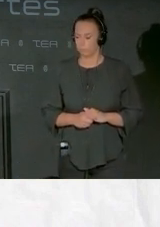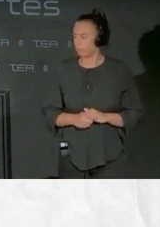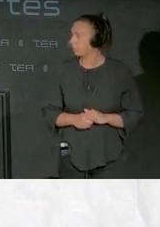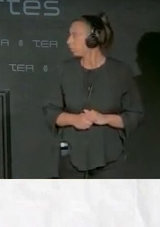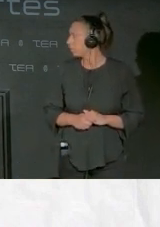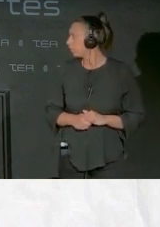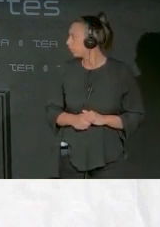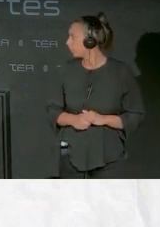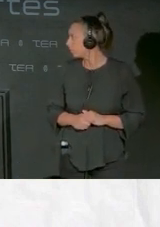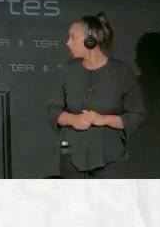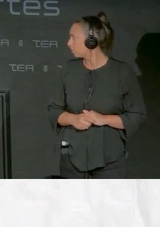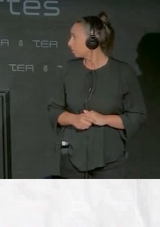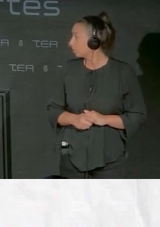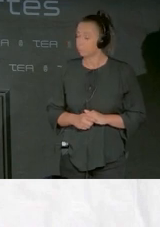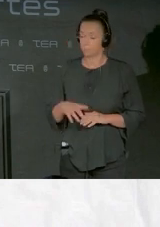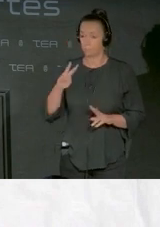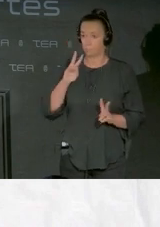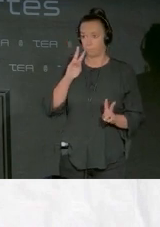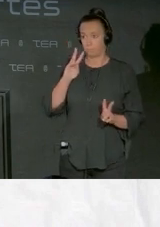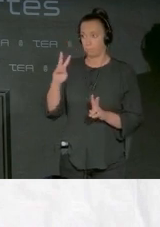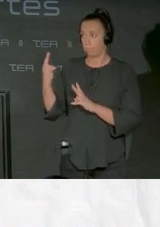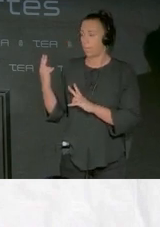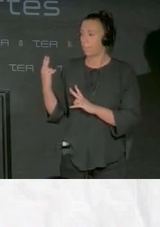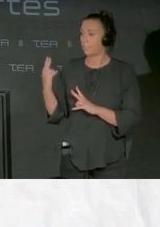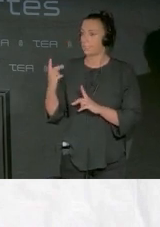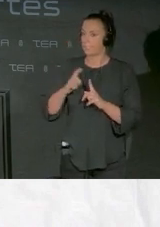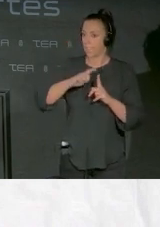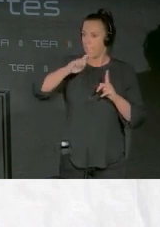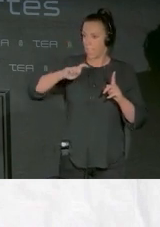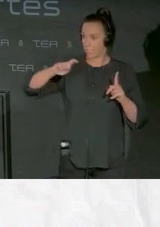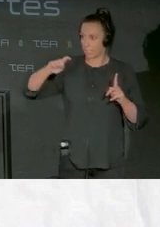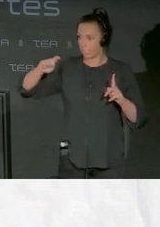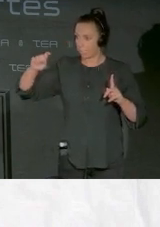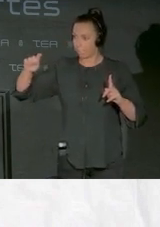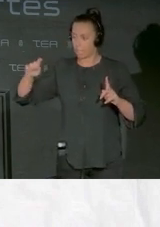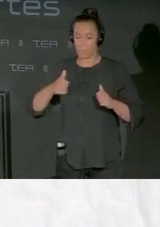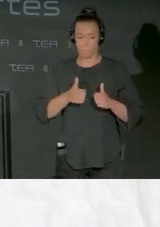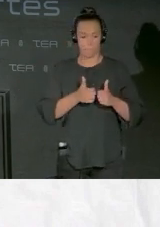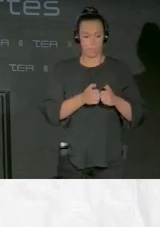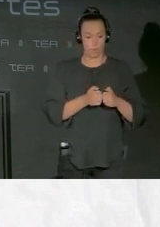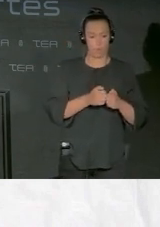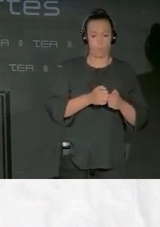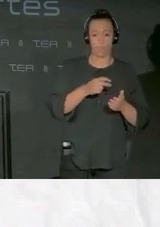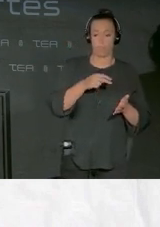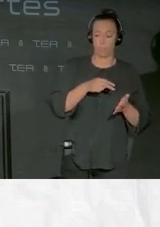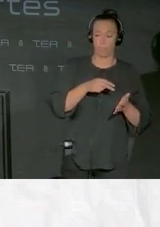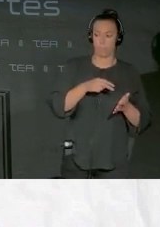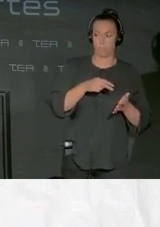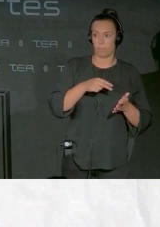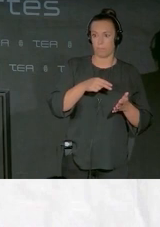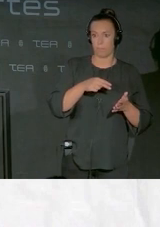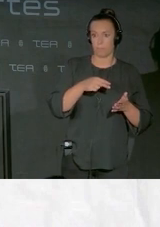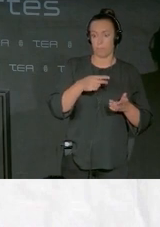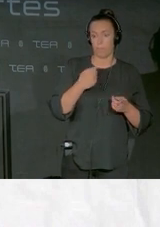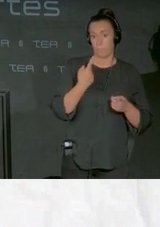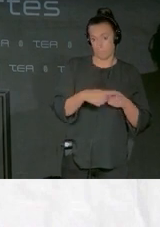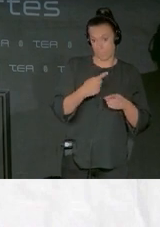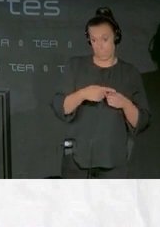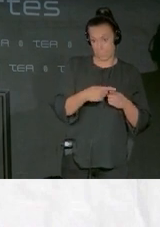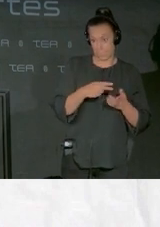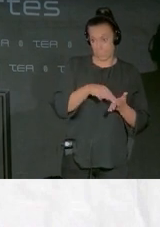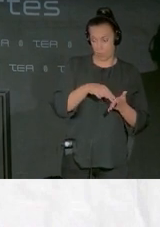video games and physically sold video games, but looking at a bit more in details at different, let's say, type of metrics, like the